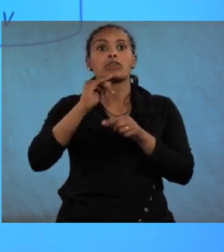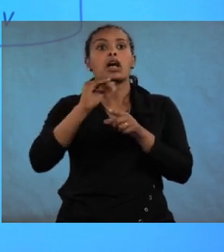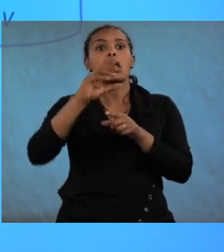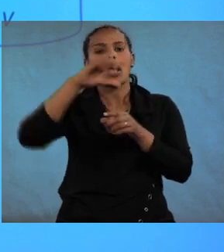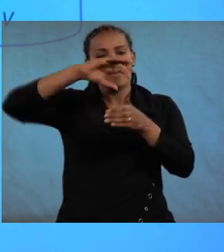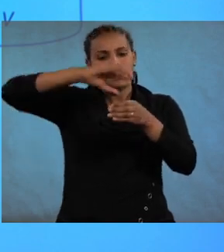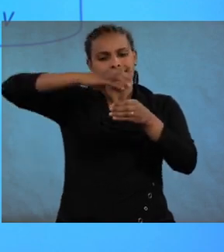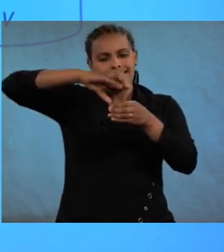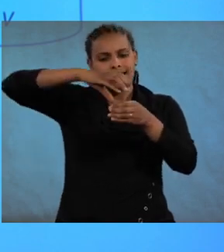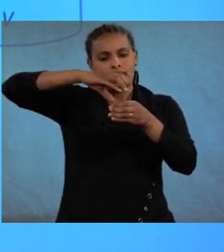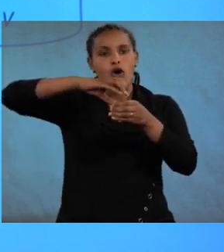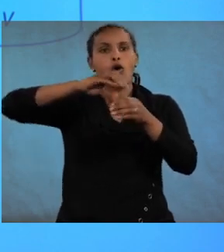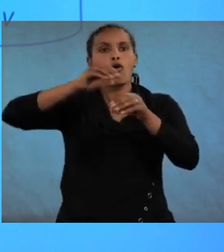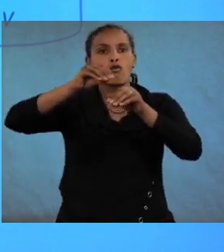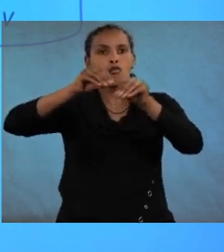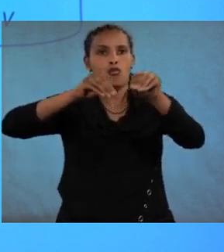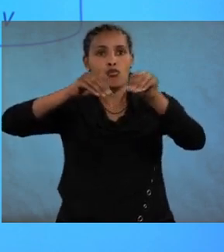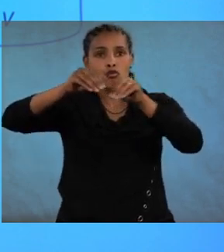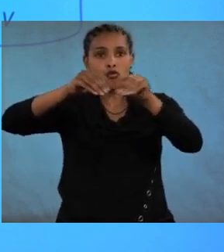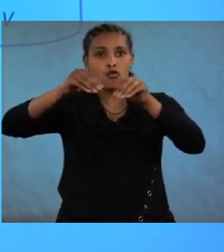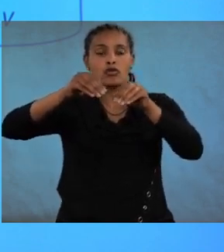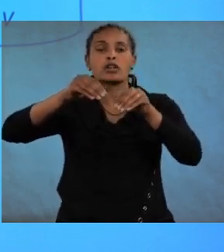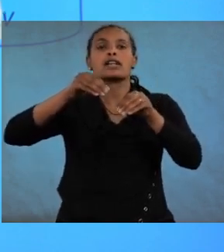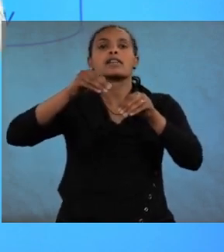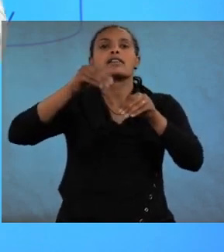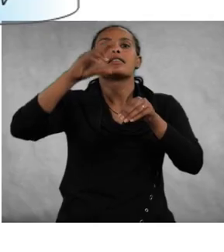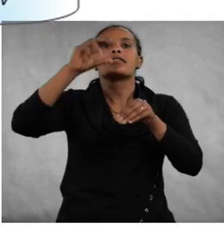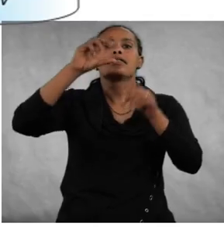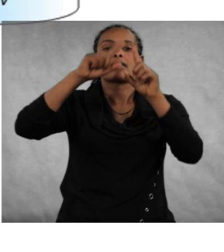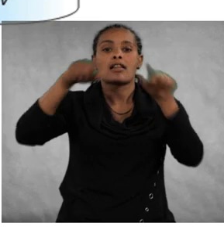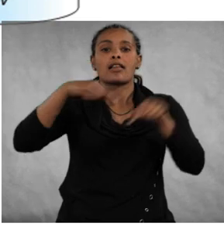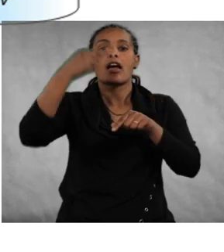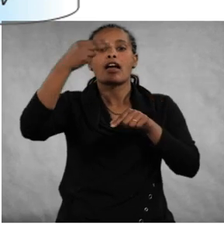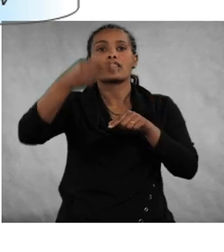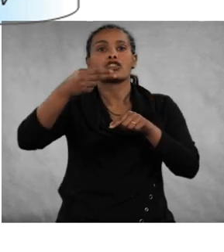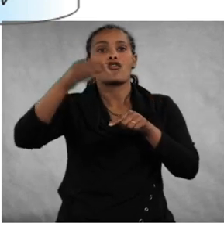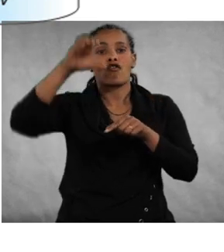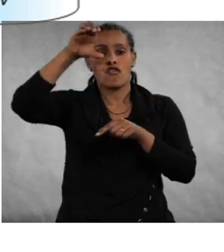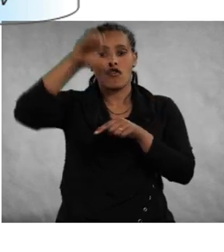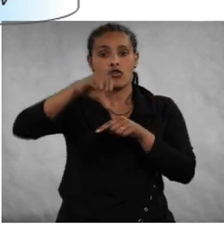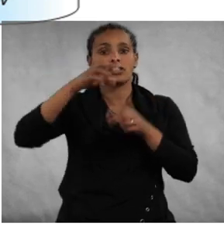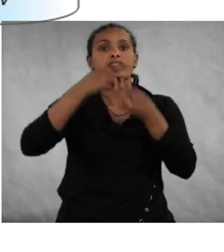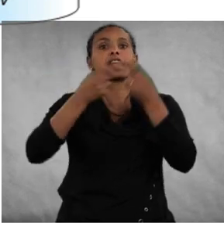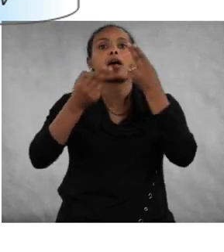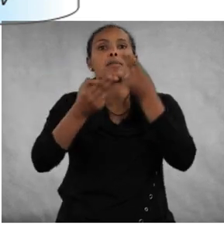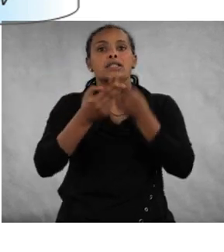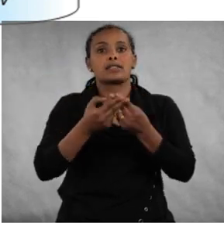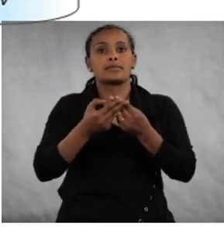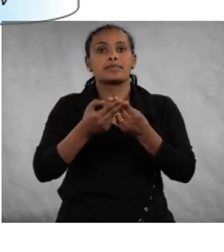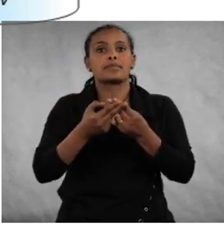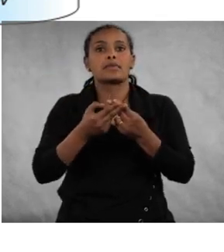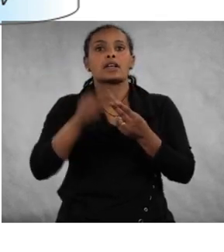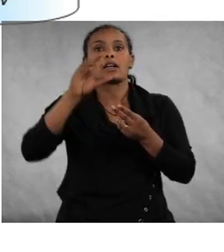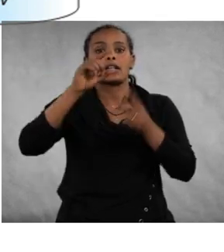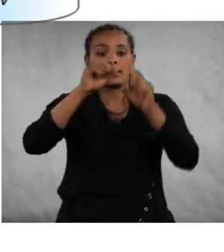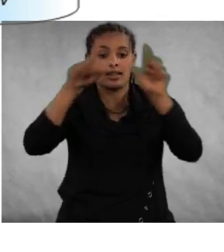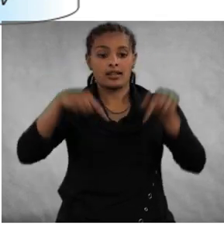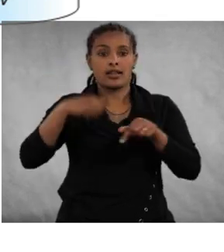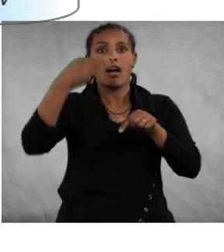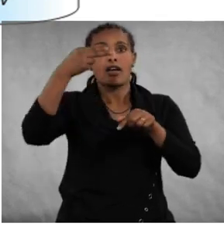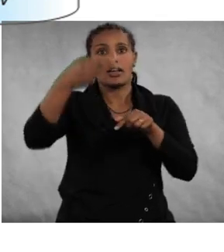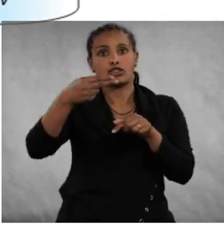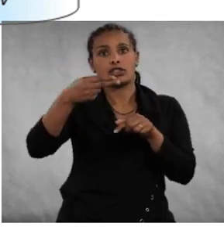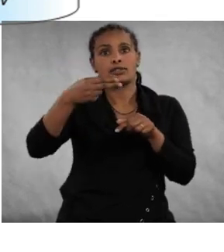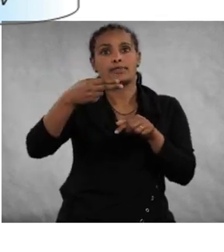piston moves. Delta H equal force times delta